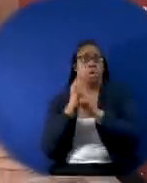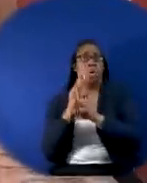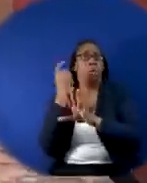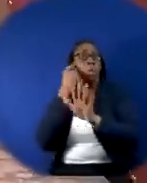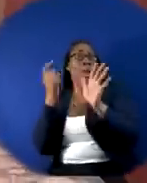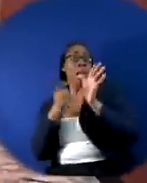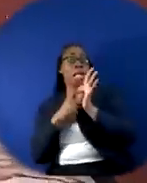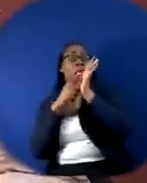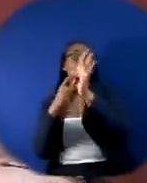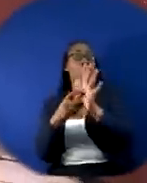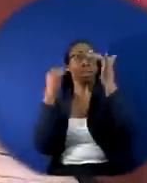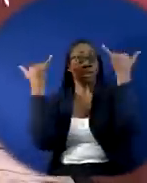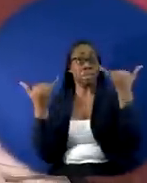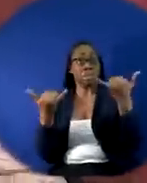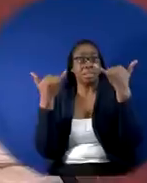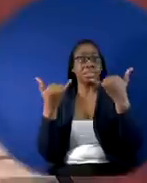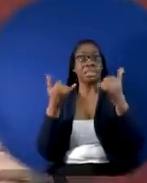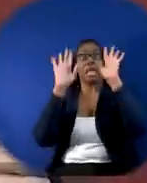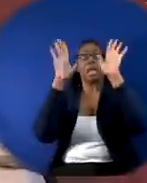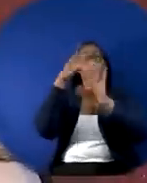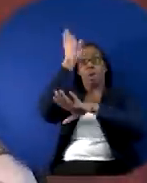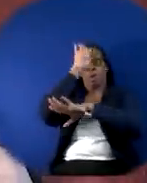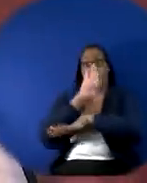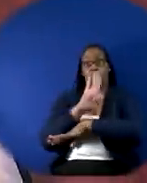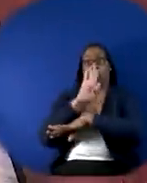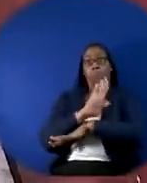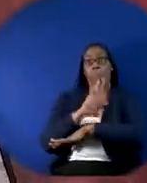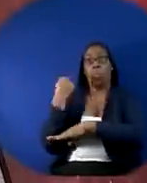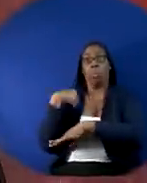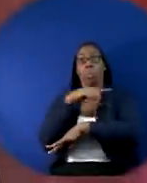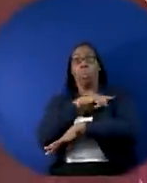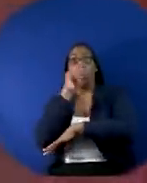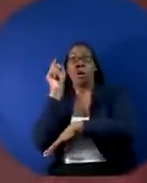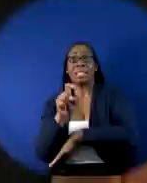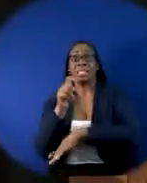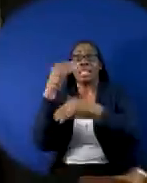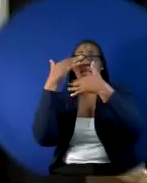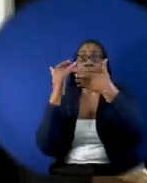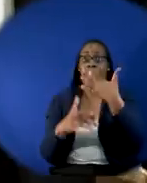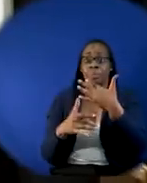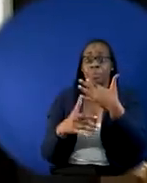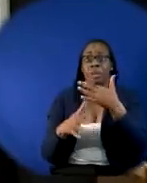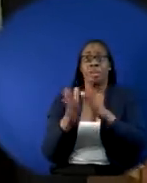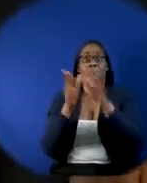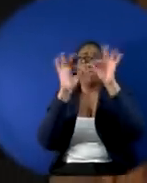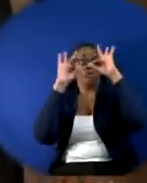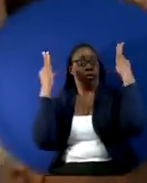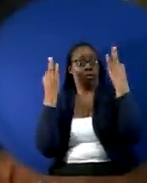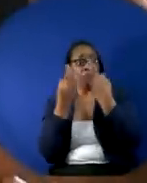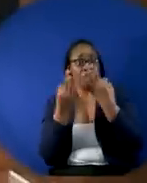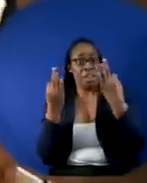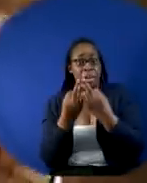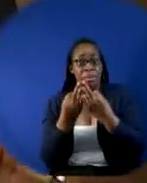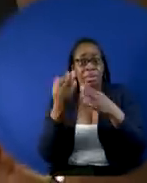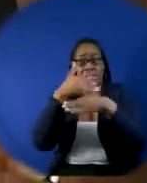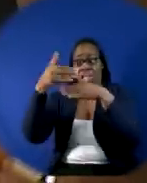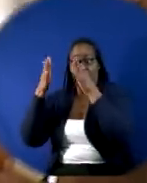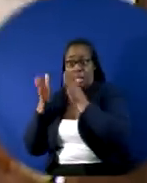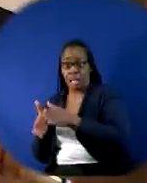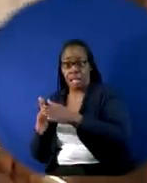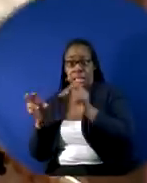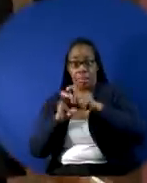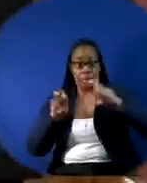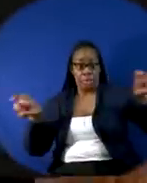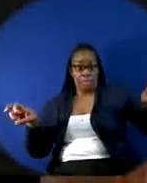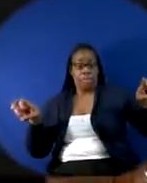today, great God, we need the blood. We need the blood over our families and our neighbors and our pew partners